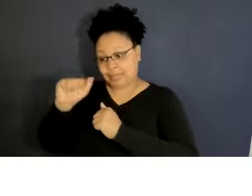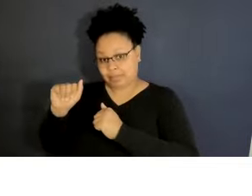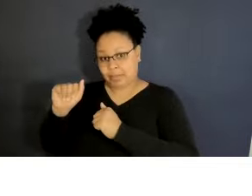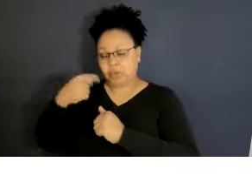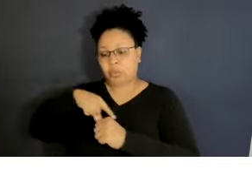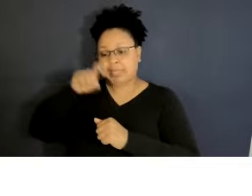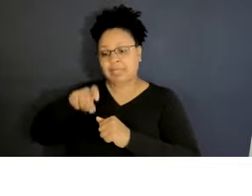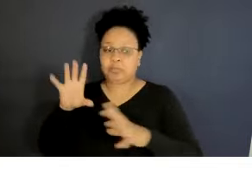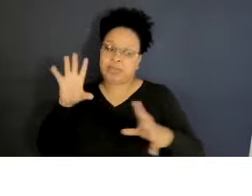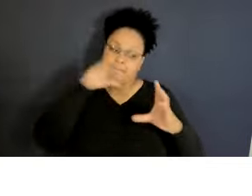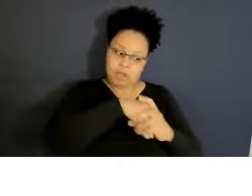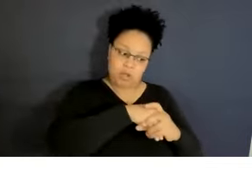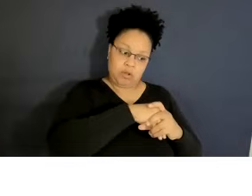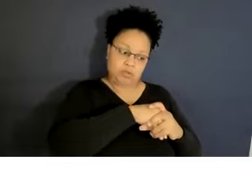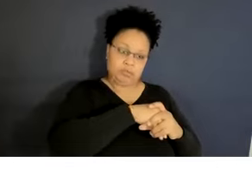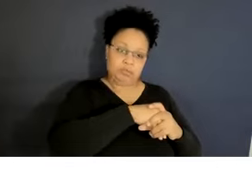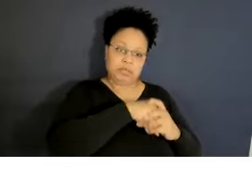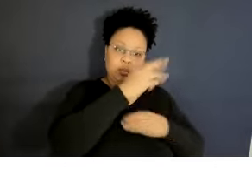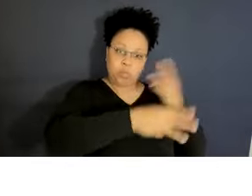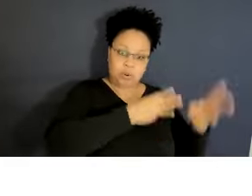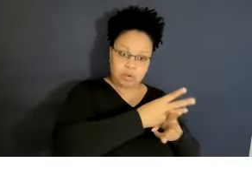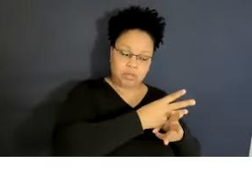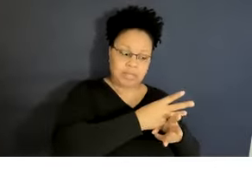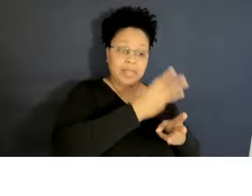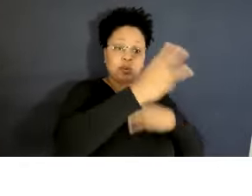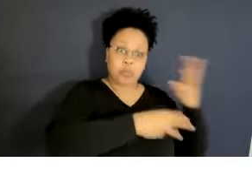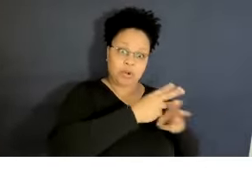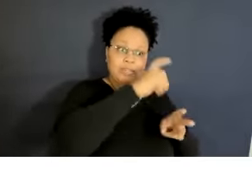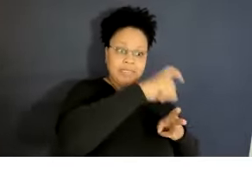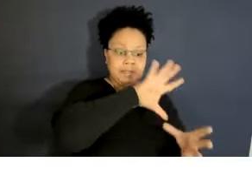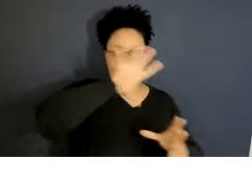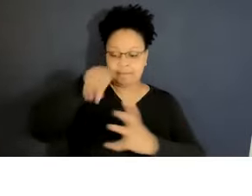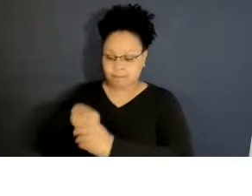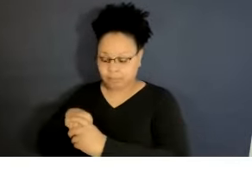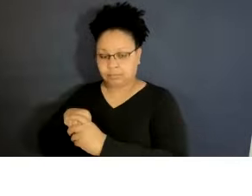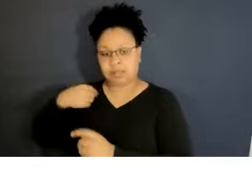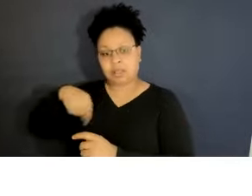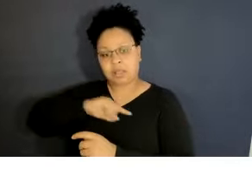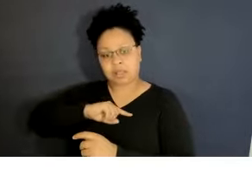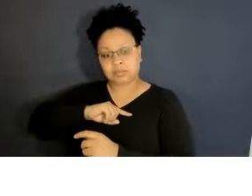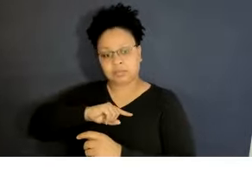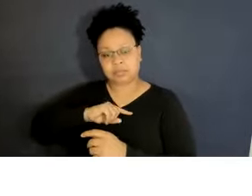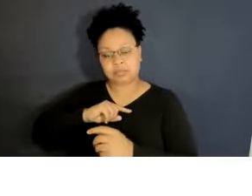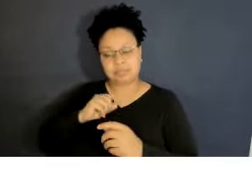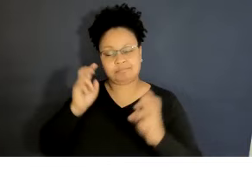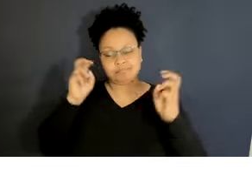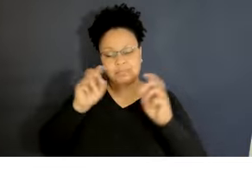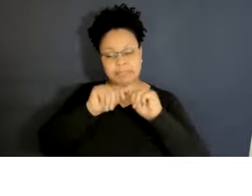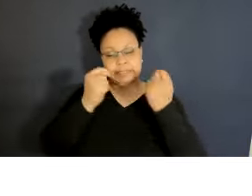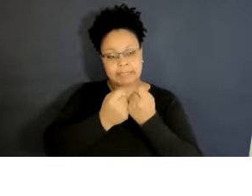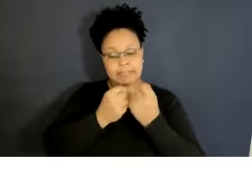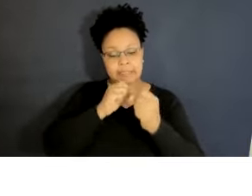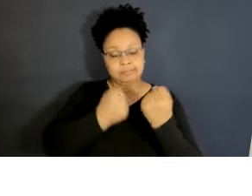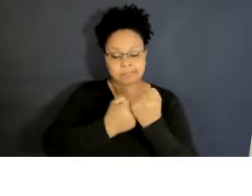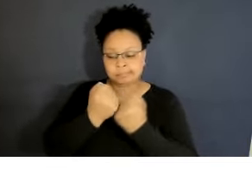of society and society be a part of us. So that's what I mean by teamwork, both working together.